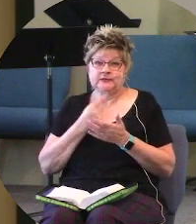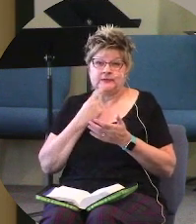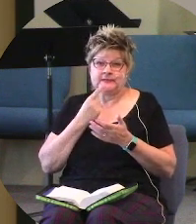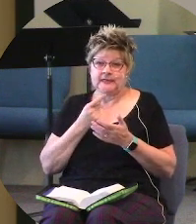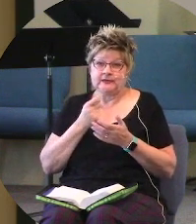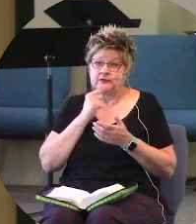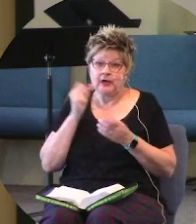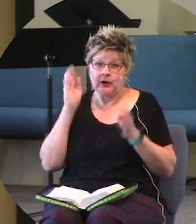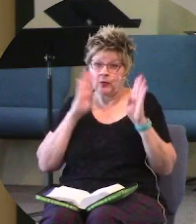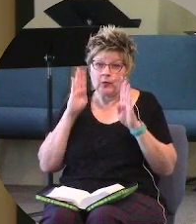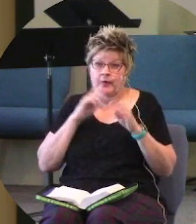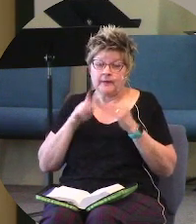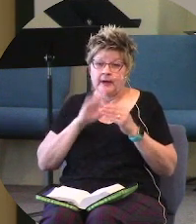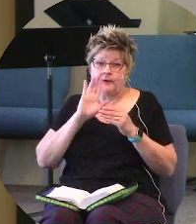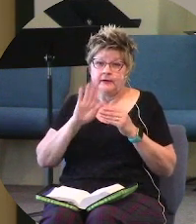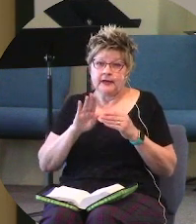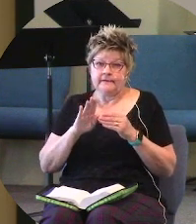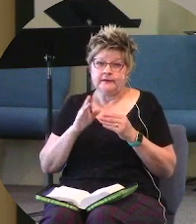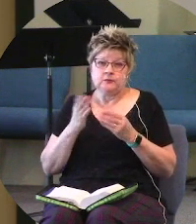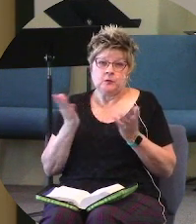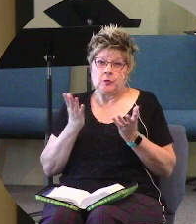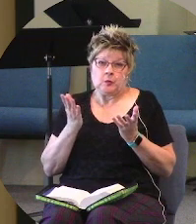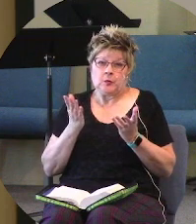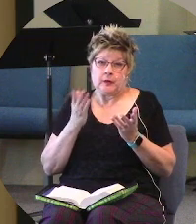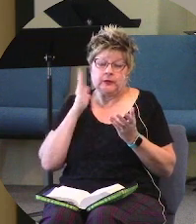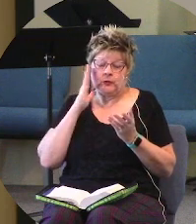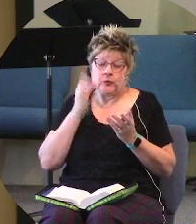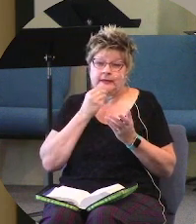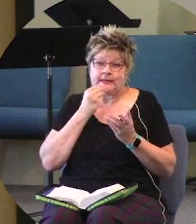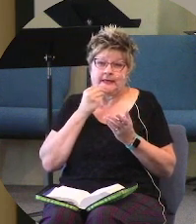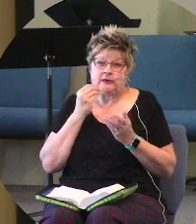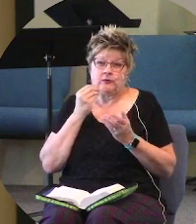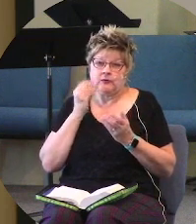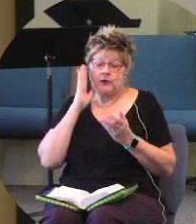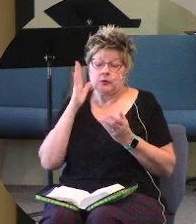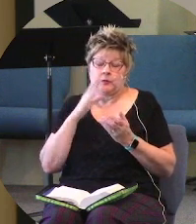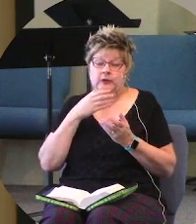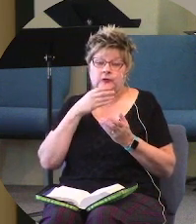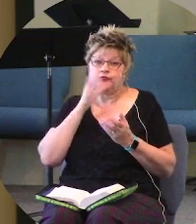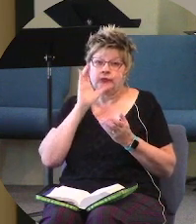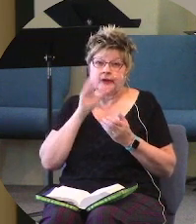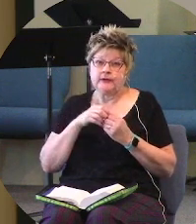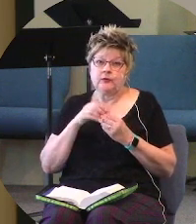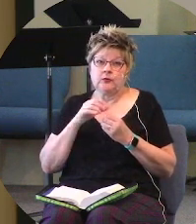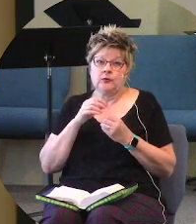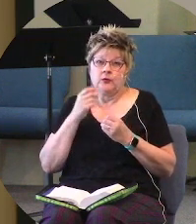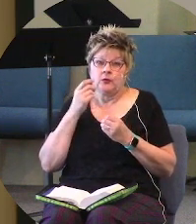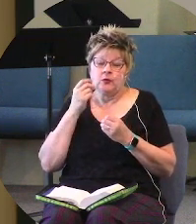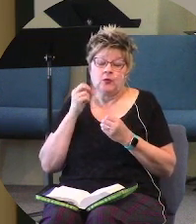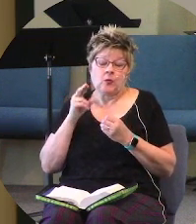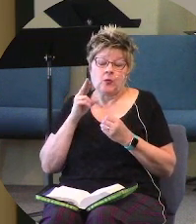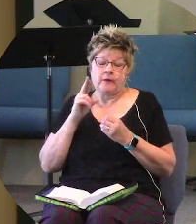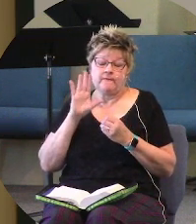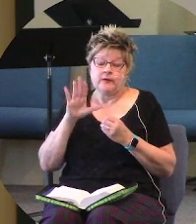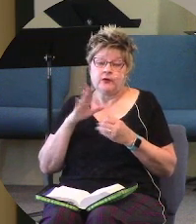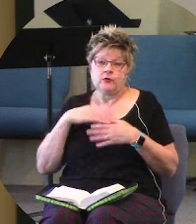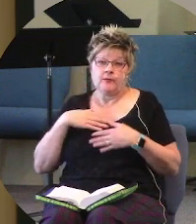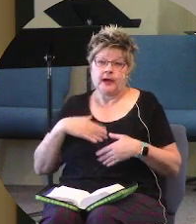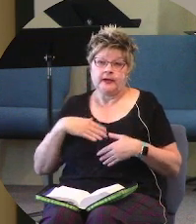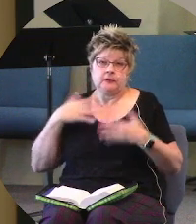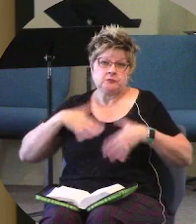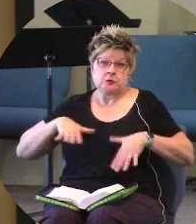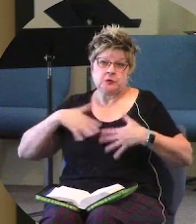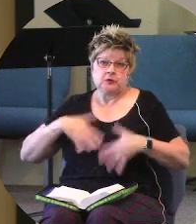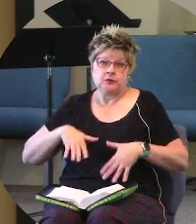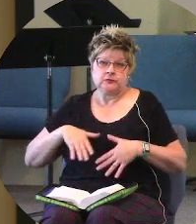your life as to what you will eat or what you will drink, nor for your body as to what you will put on.